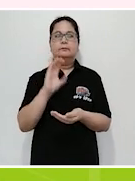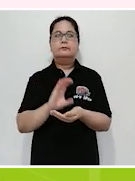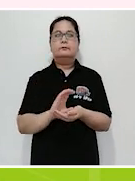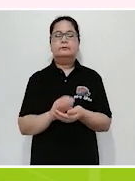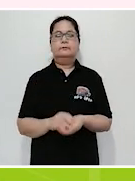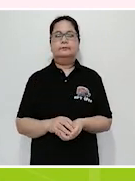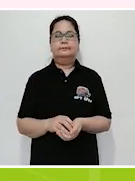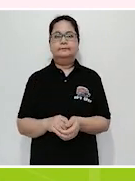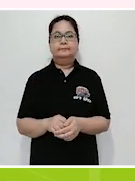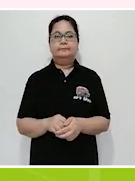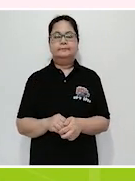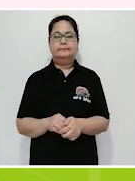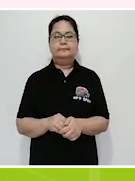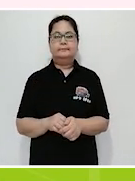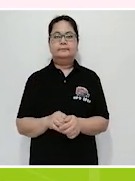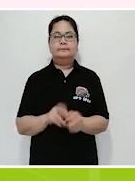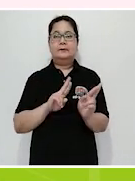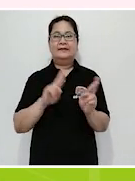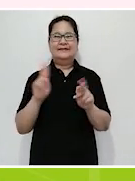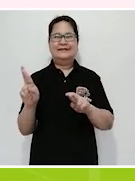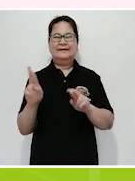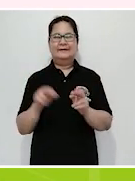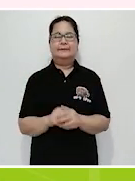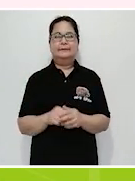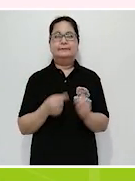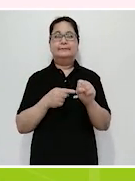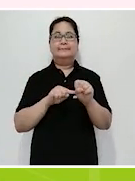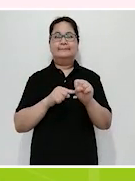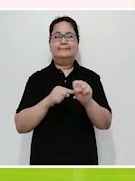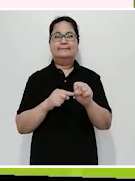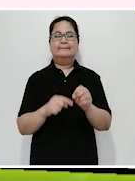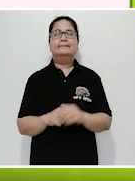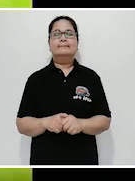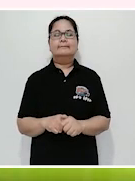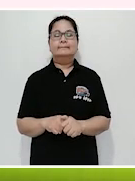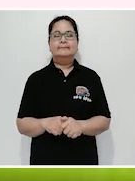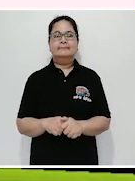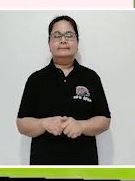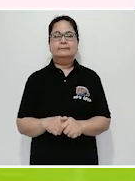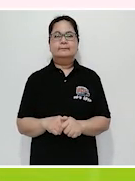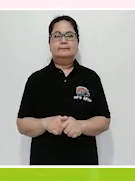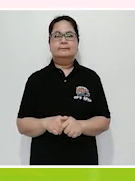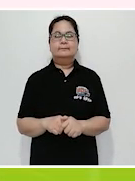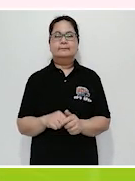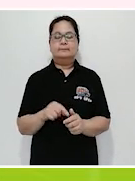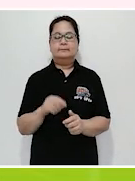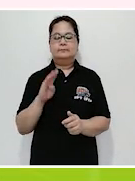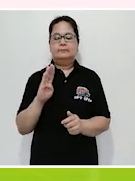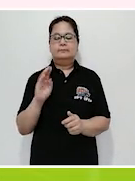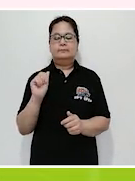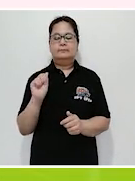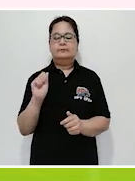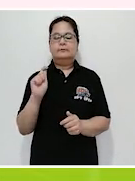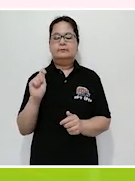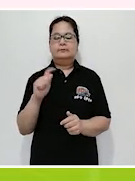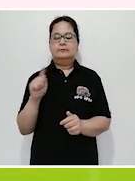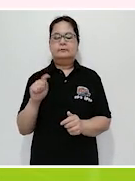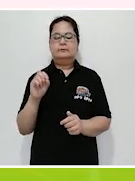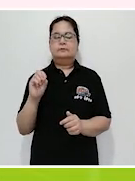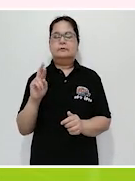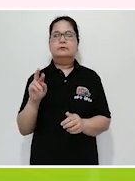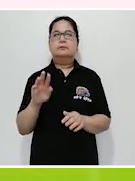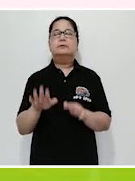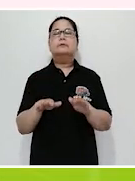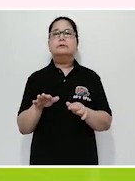box below. Ready? Let's start. But Zorig is crossing along